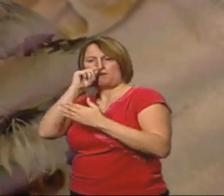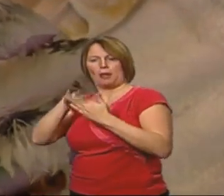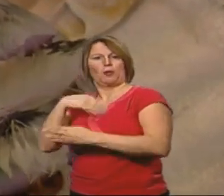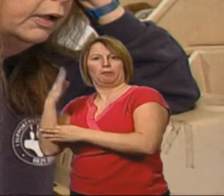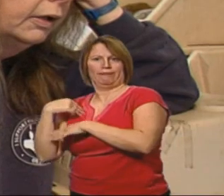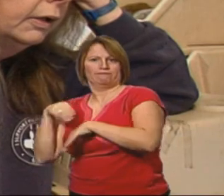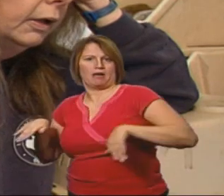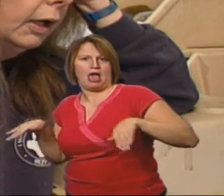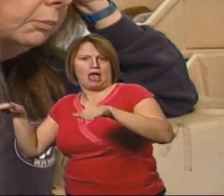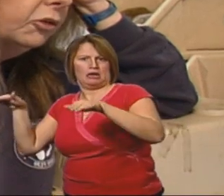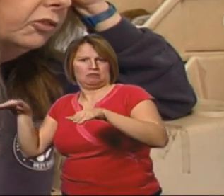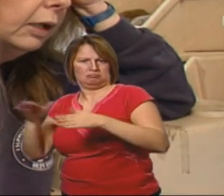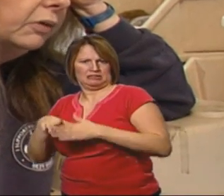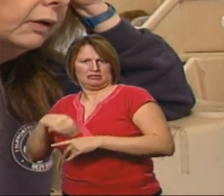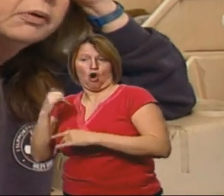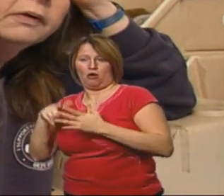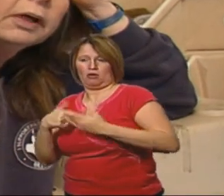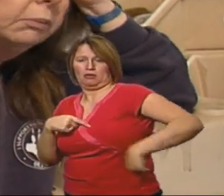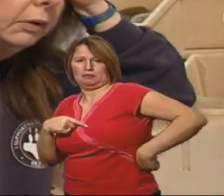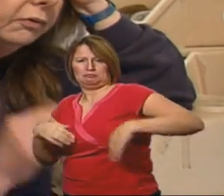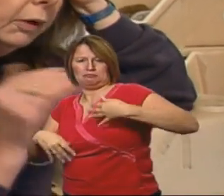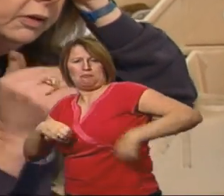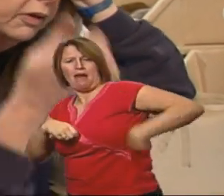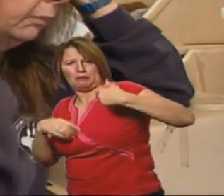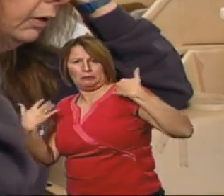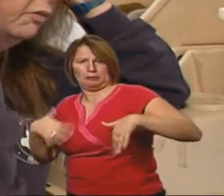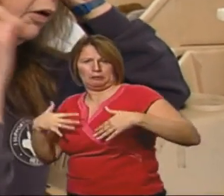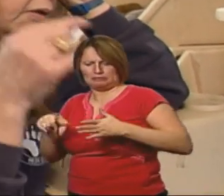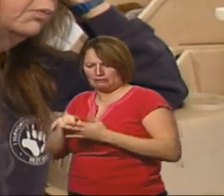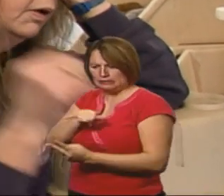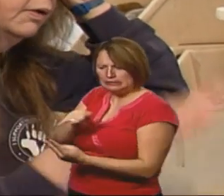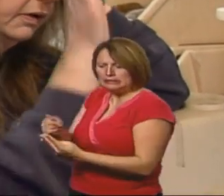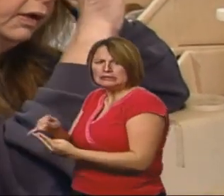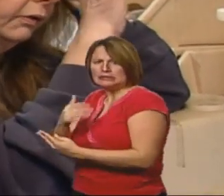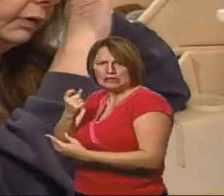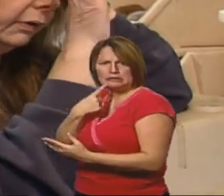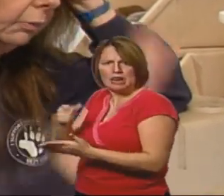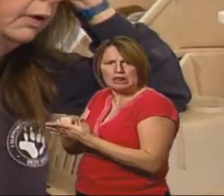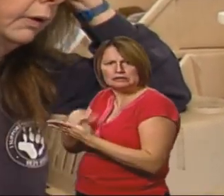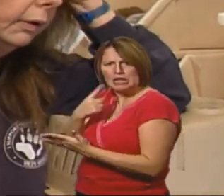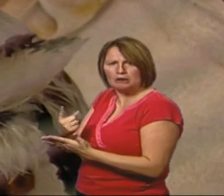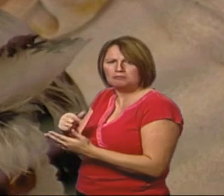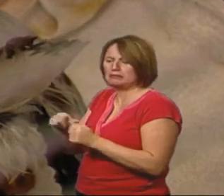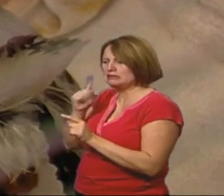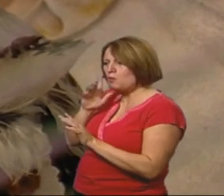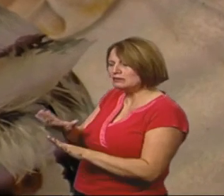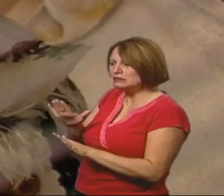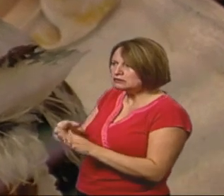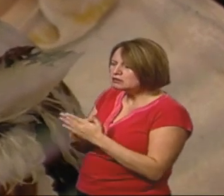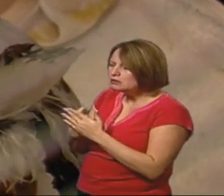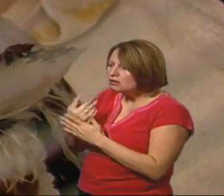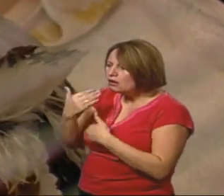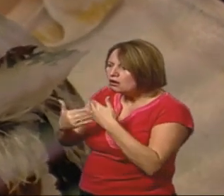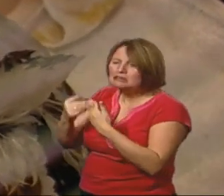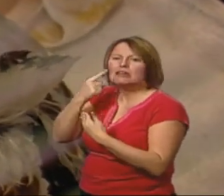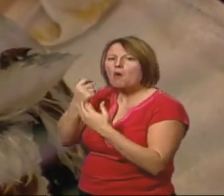in the air is very much the same as other birds that come in, have flown into something and they've hurt their spine and their tail sticks up like that. It's very, very